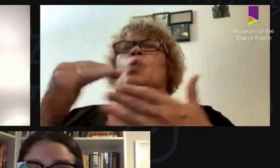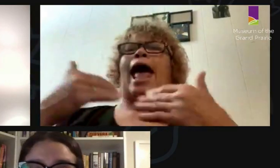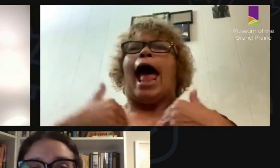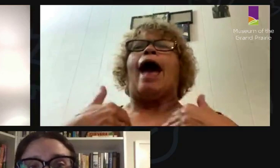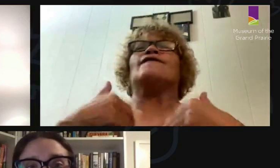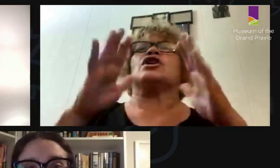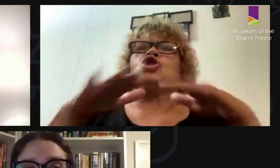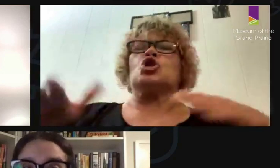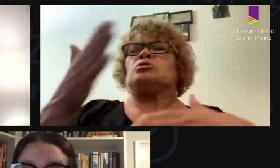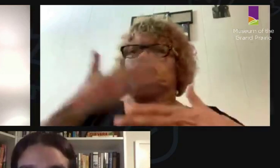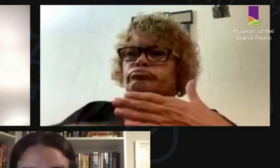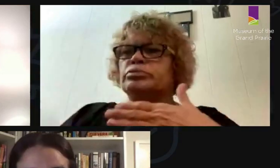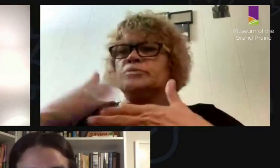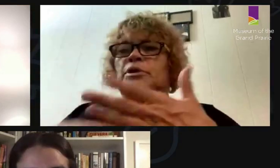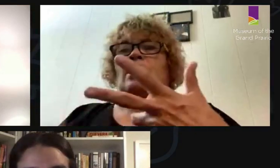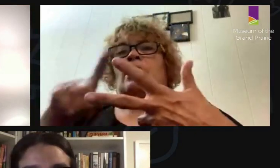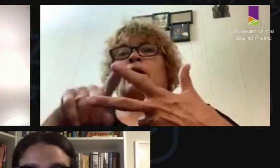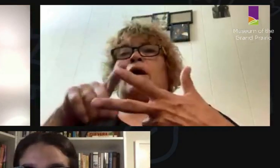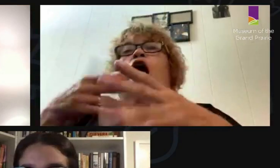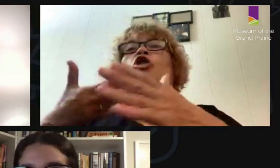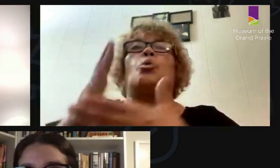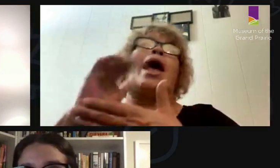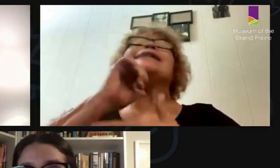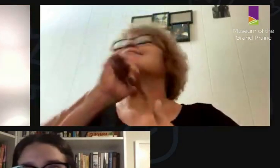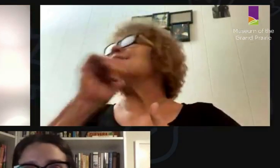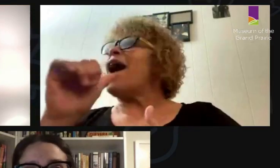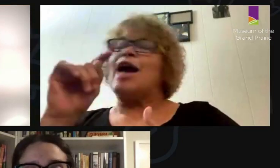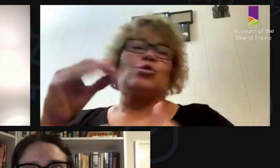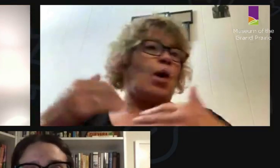children, the right to not have children using